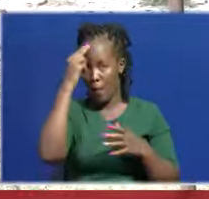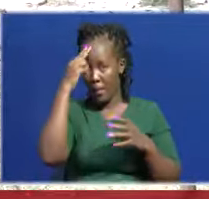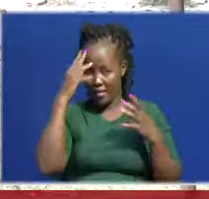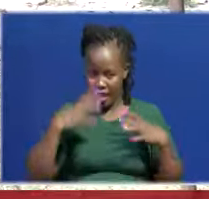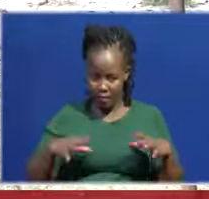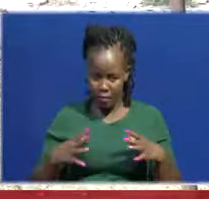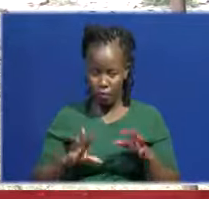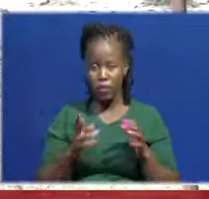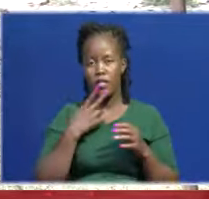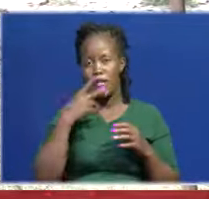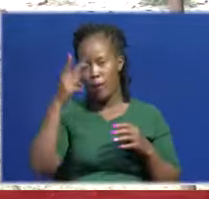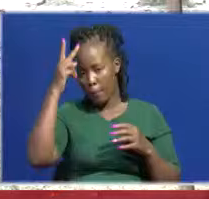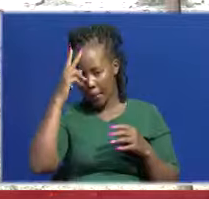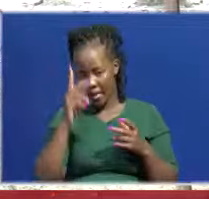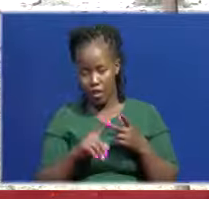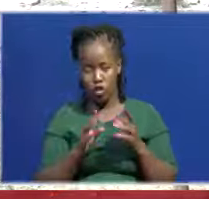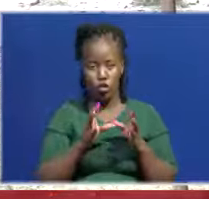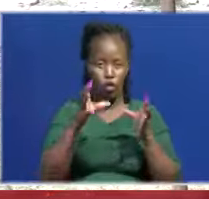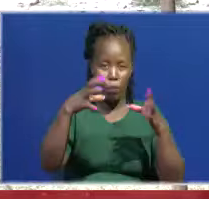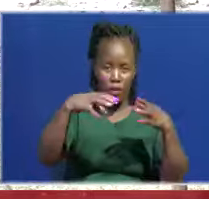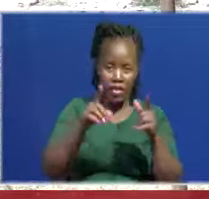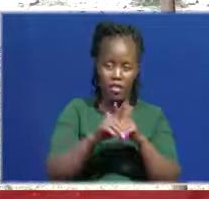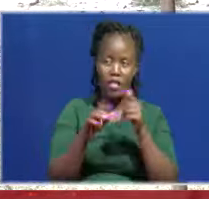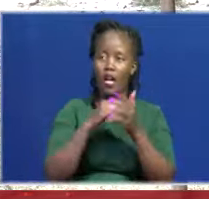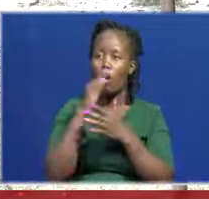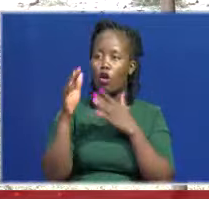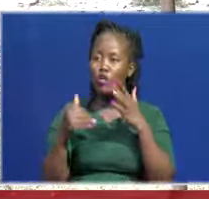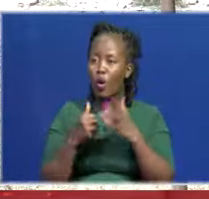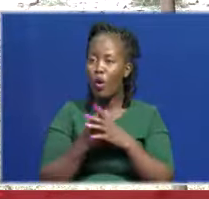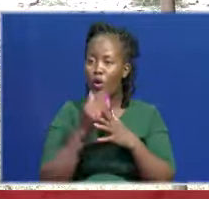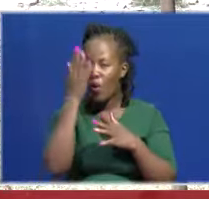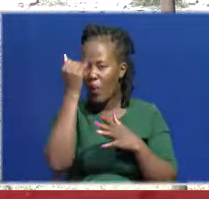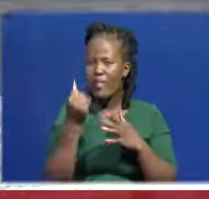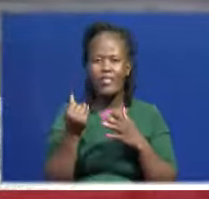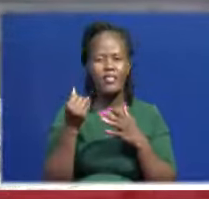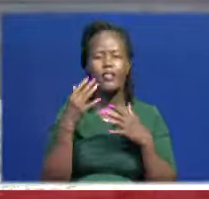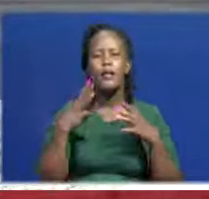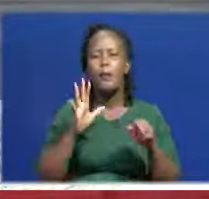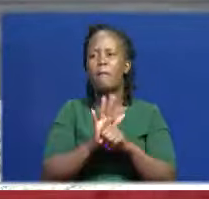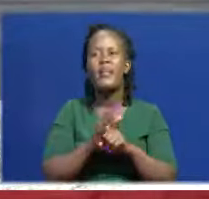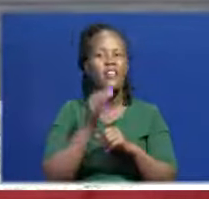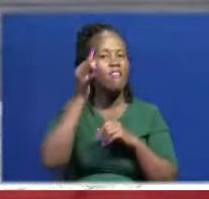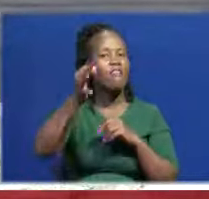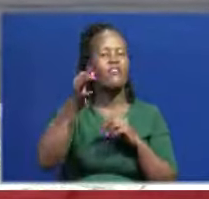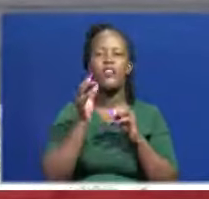their community are very grateful. You see, because they didn't have a future, most of them.